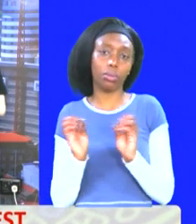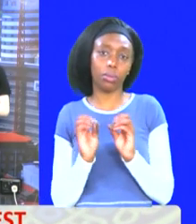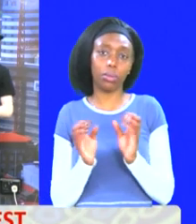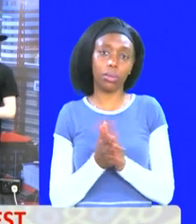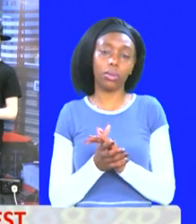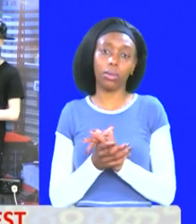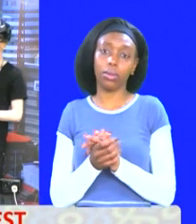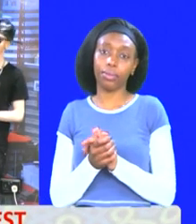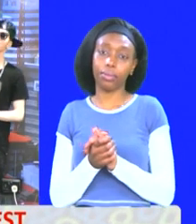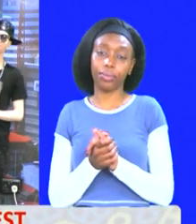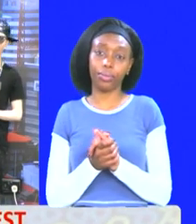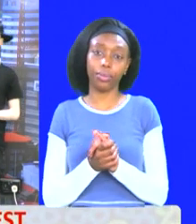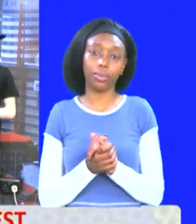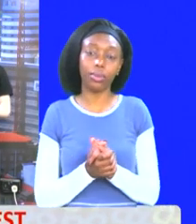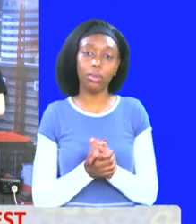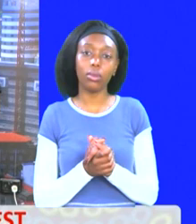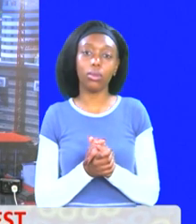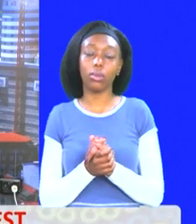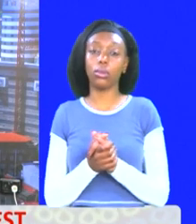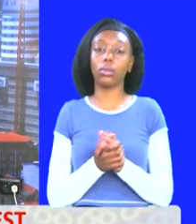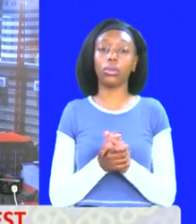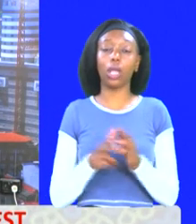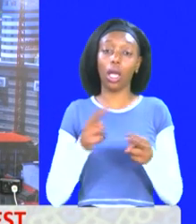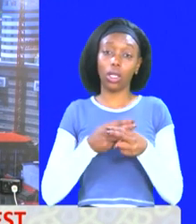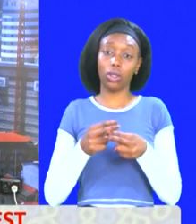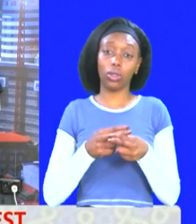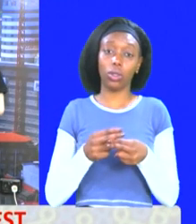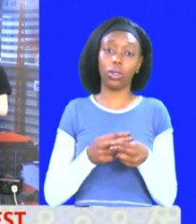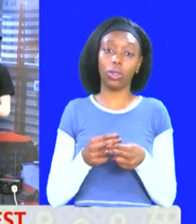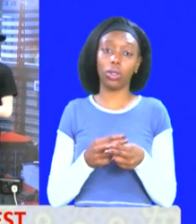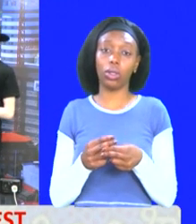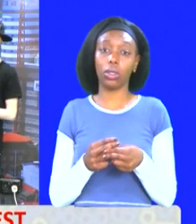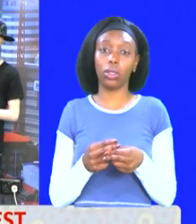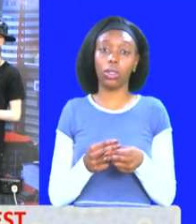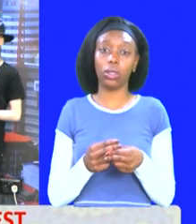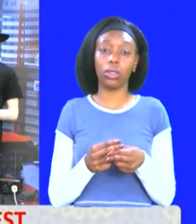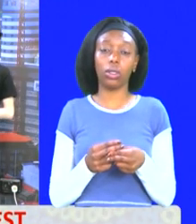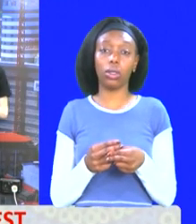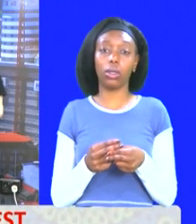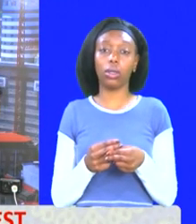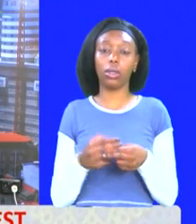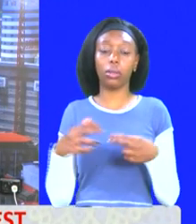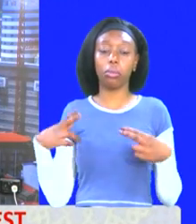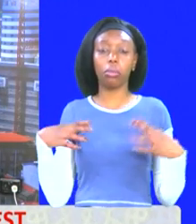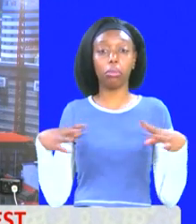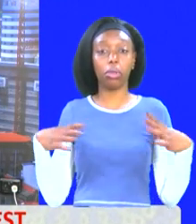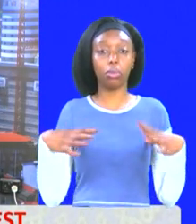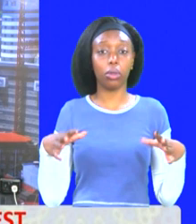but I hope we join threads soon tutakuwa tunaambia make sure you follow us on threads lakini sasa everybody's joining thread hata kama kuna kitu na